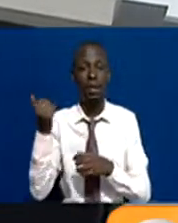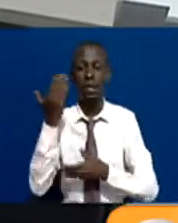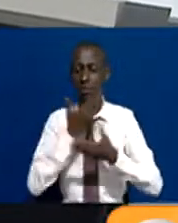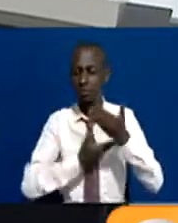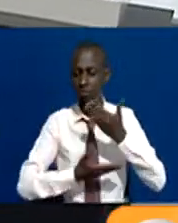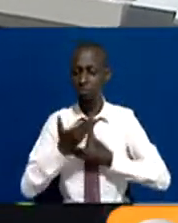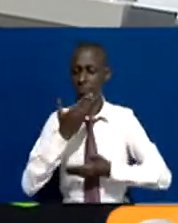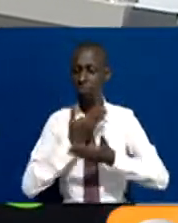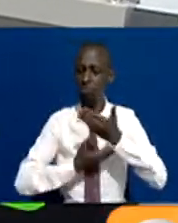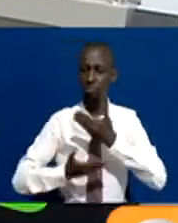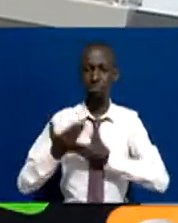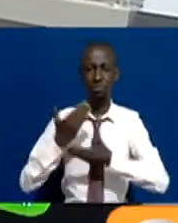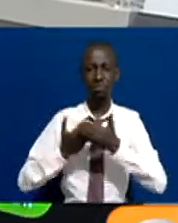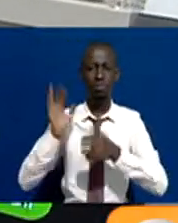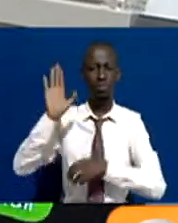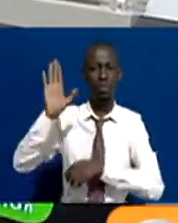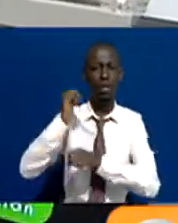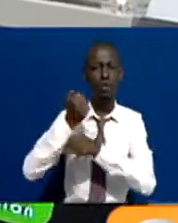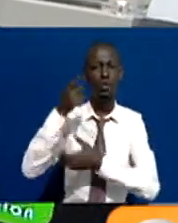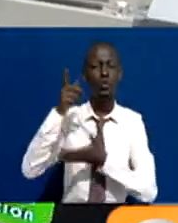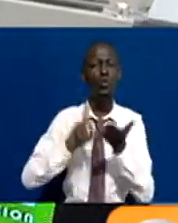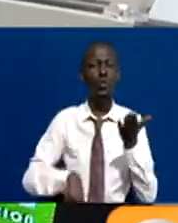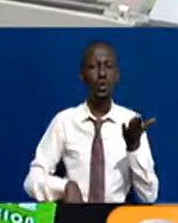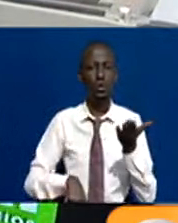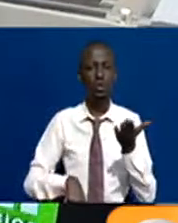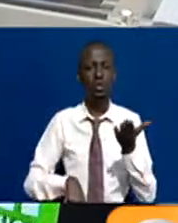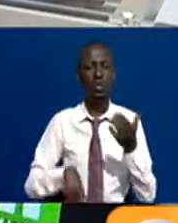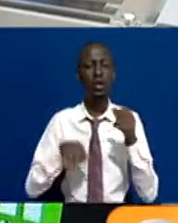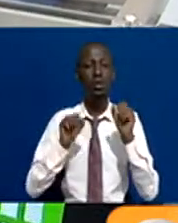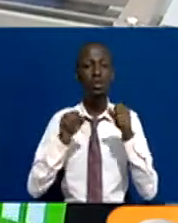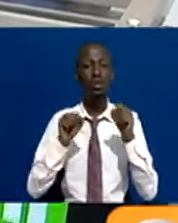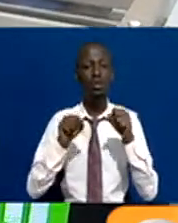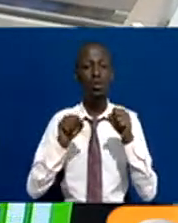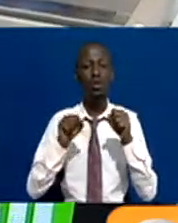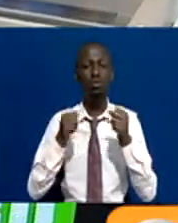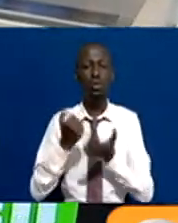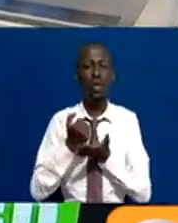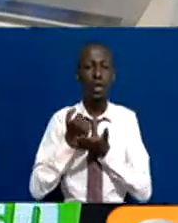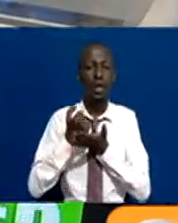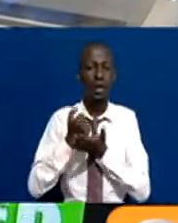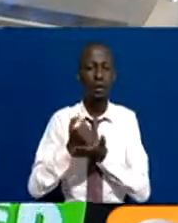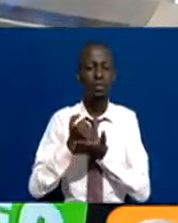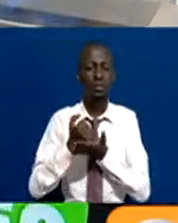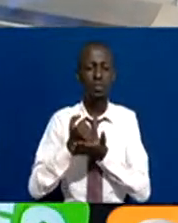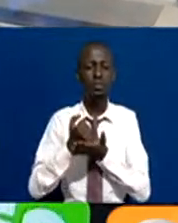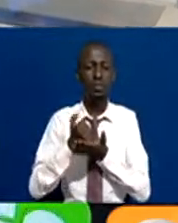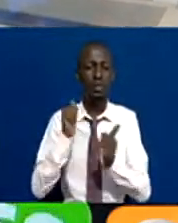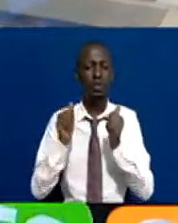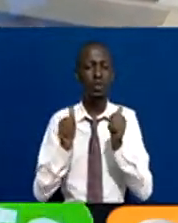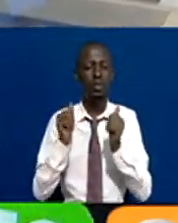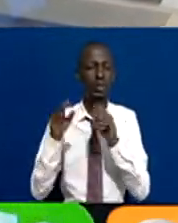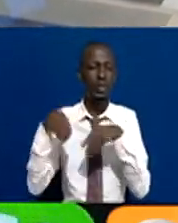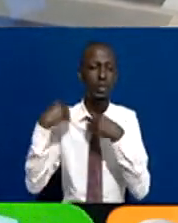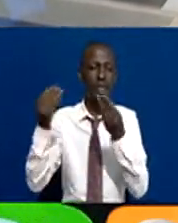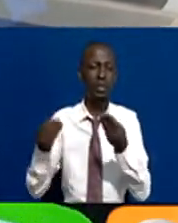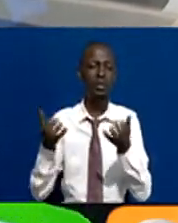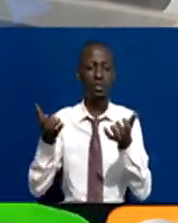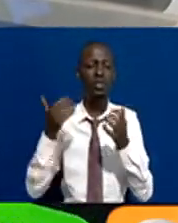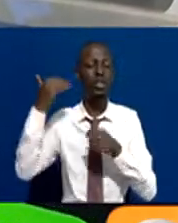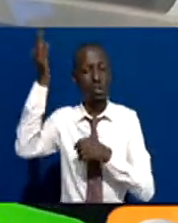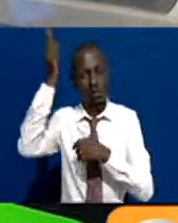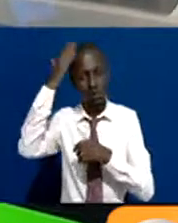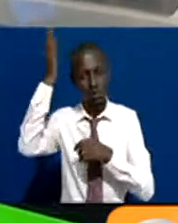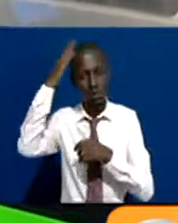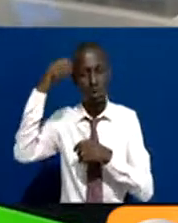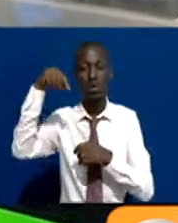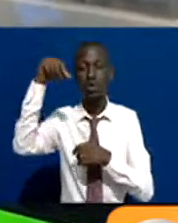at, what are you doing? We need to look at the quality of help right. that each one of them is giving. Because if you're talking